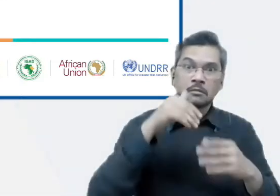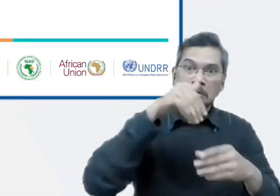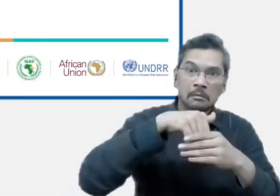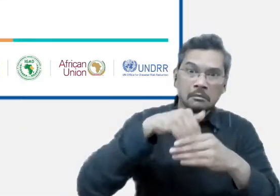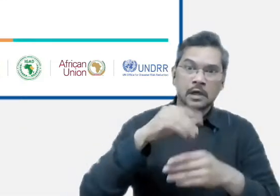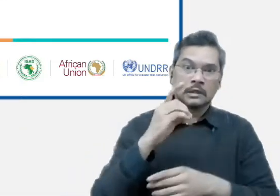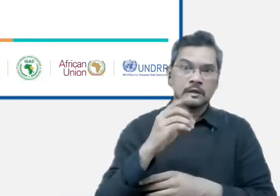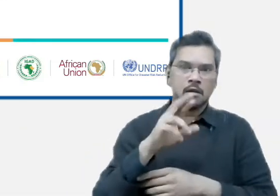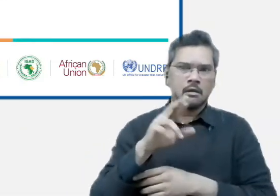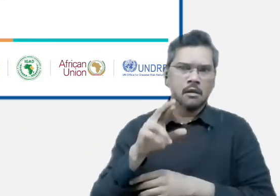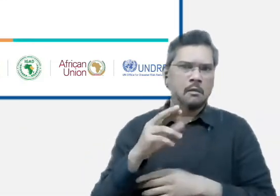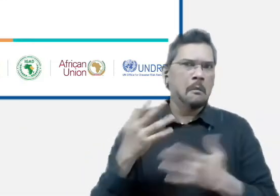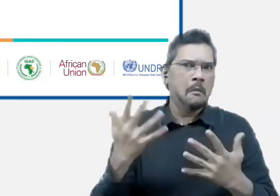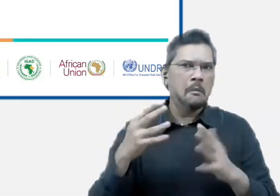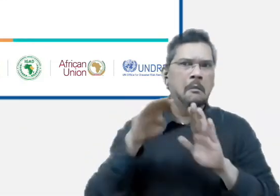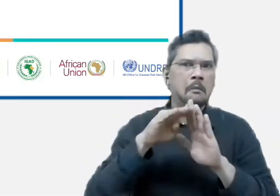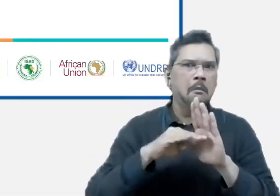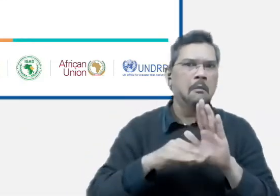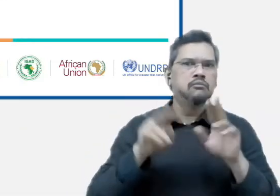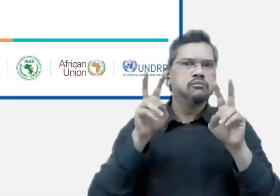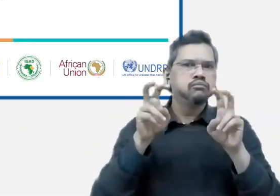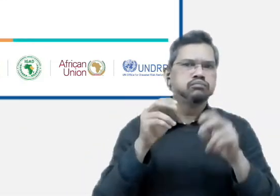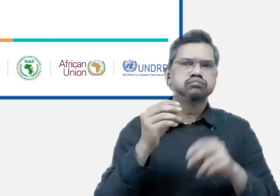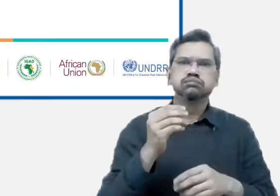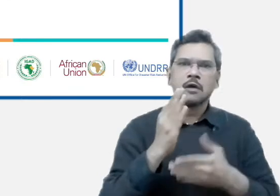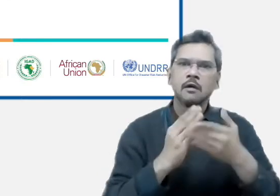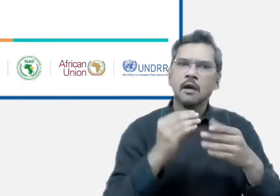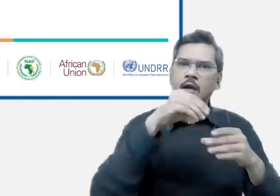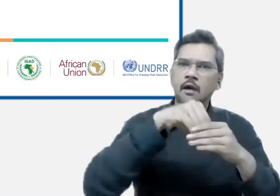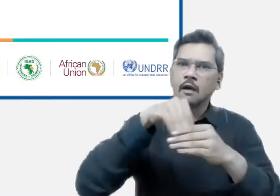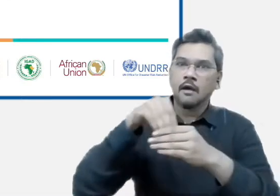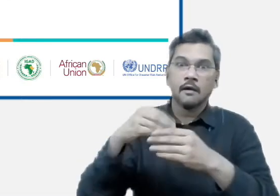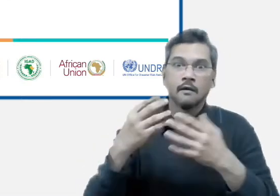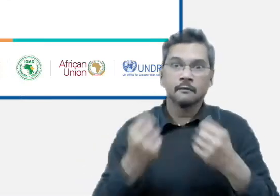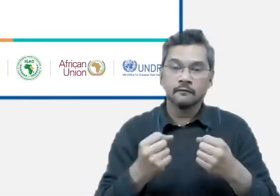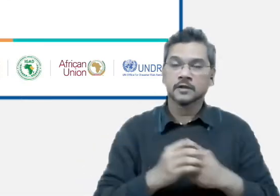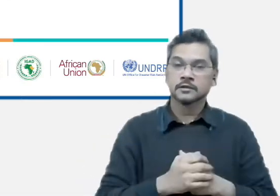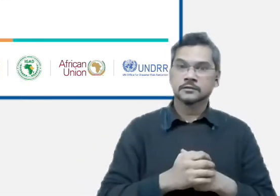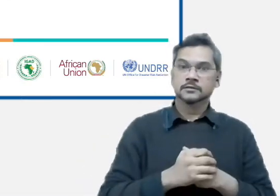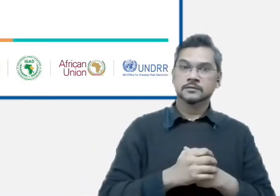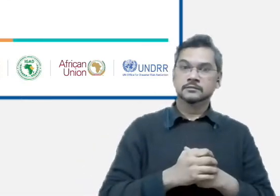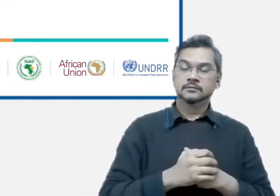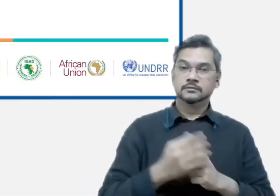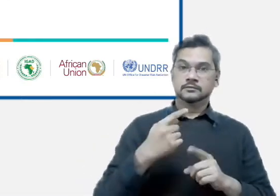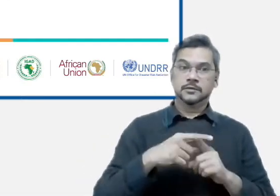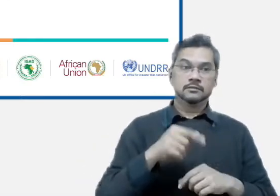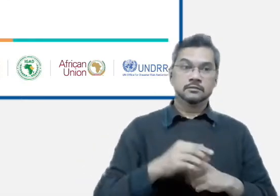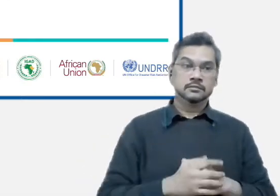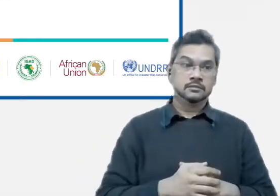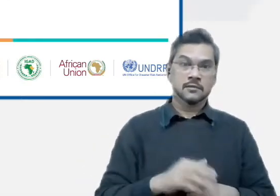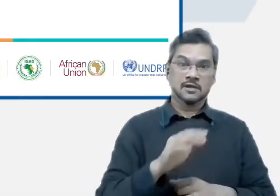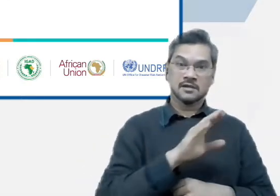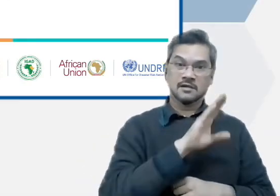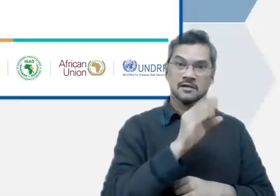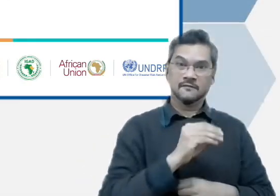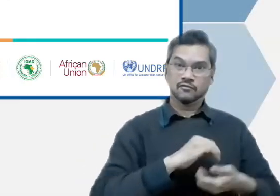risk governance. The African Union has now established the DRR unit in its regular structure.